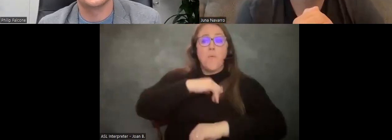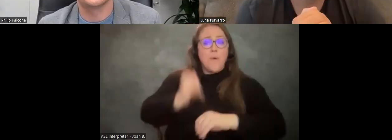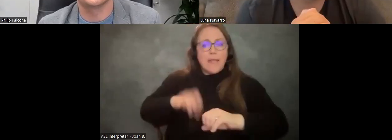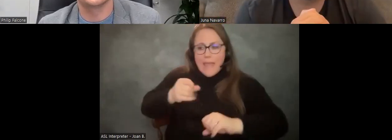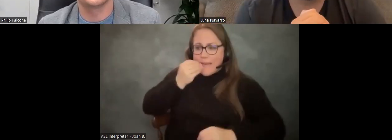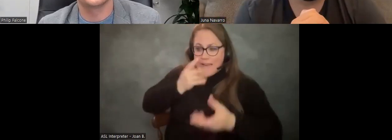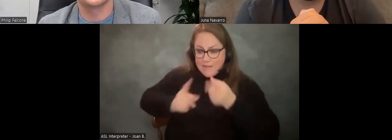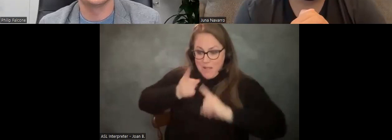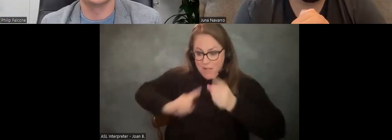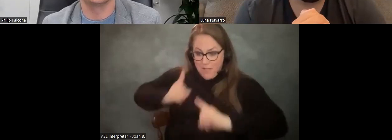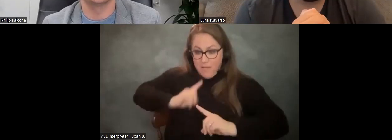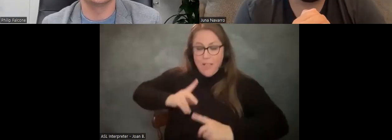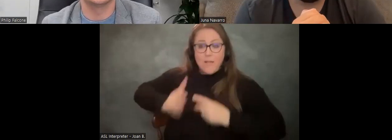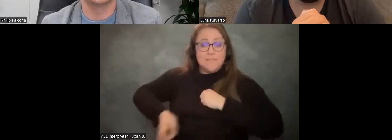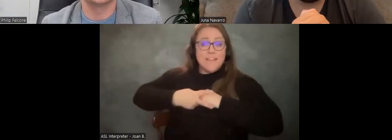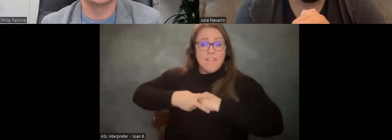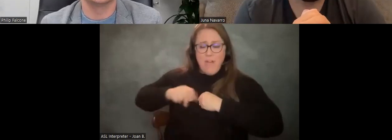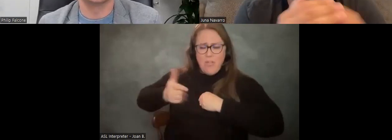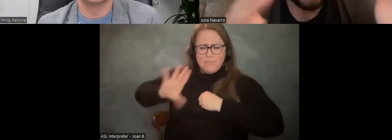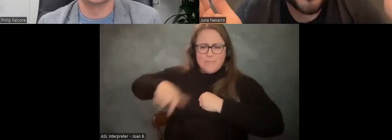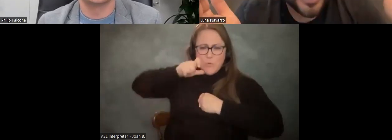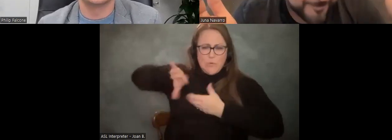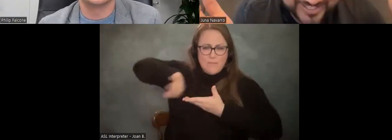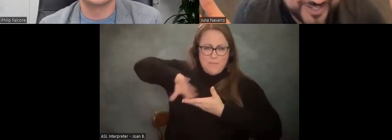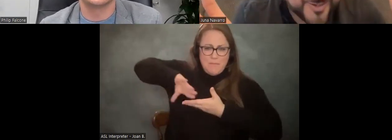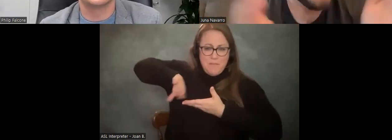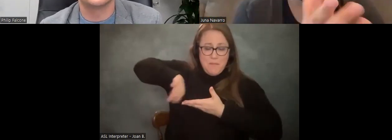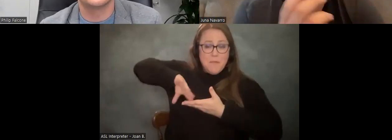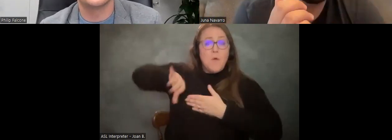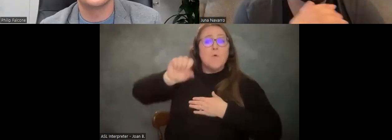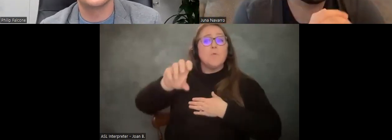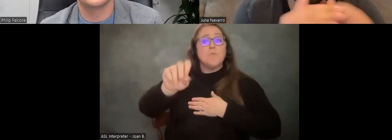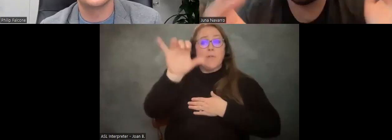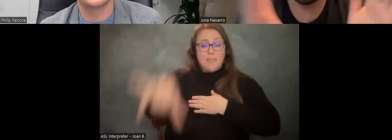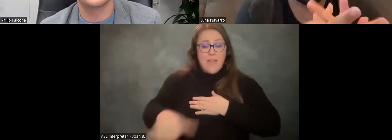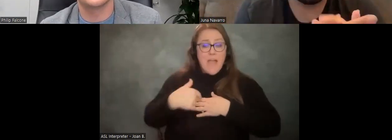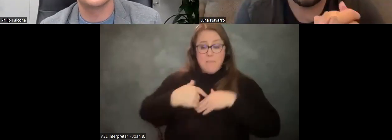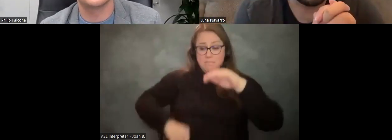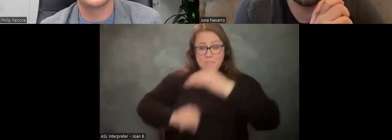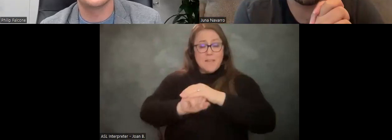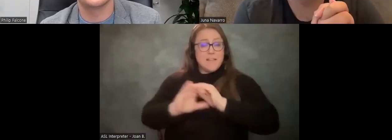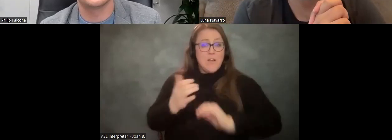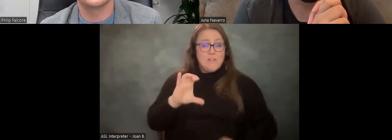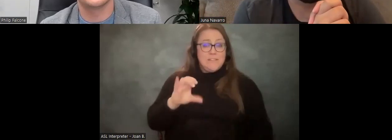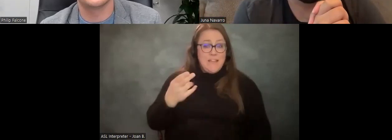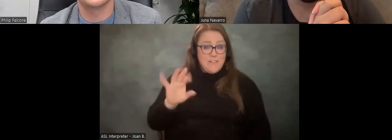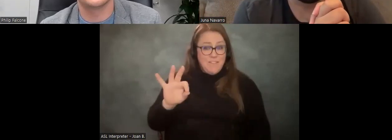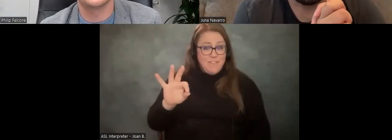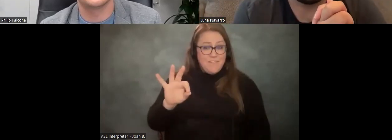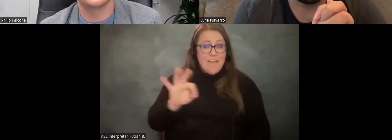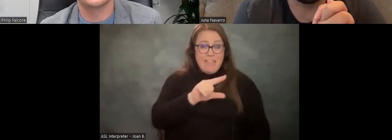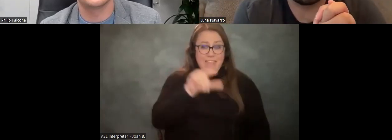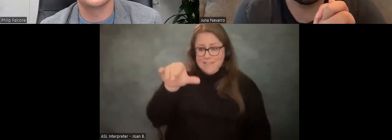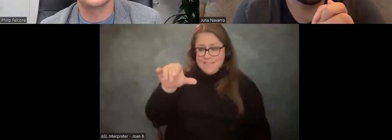level. So from there, basically, I maxed out our CHF. They said, hey, Juan, we can't pay you anymore.